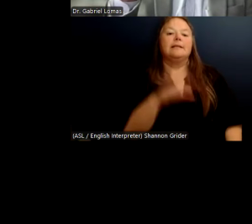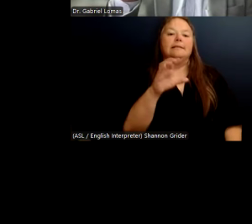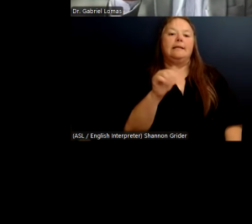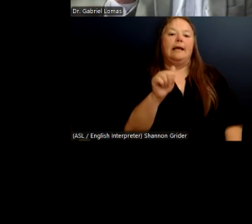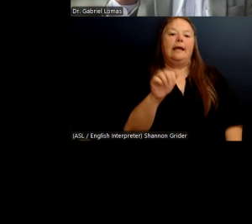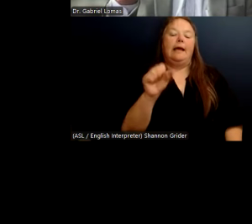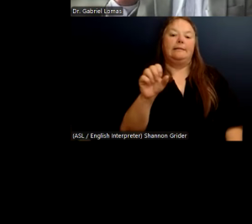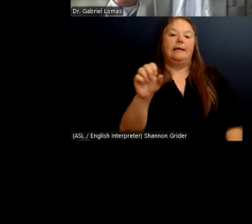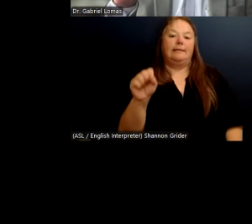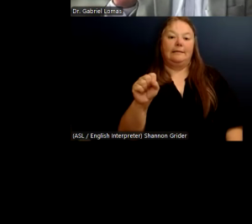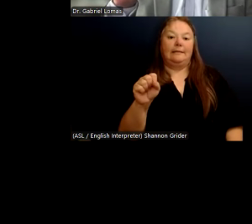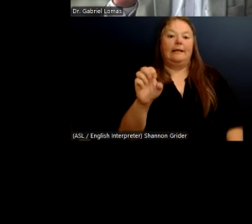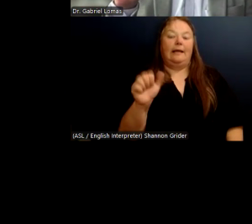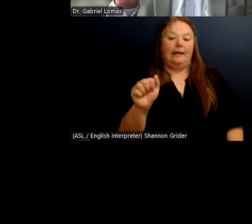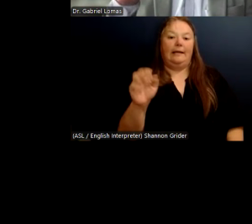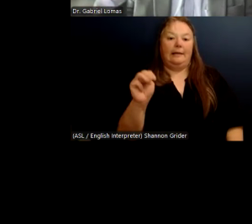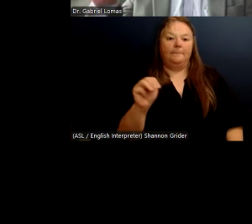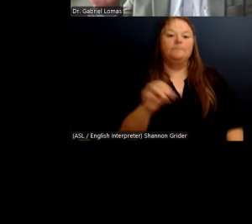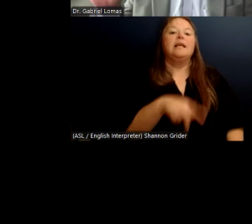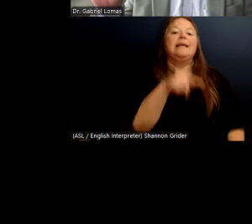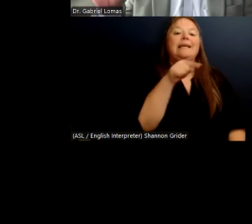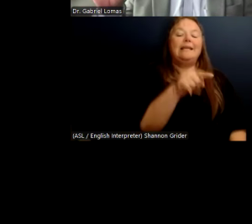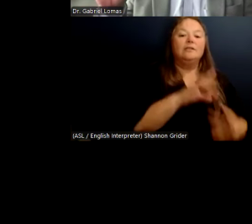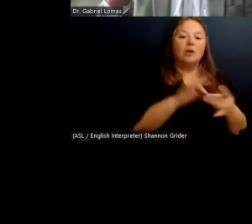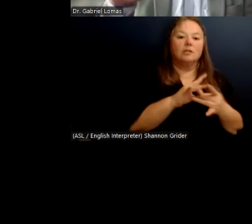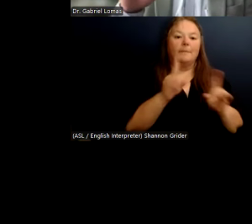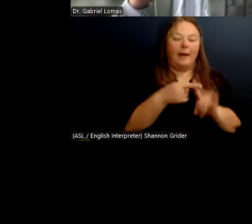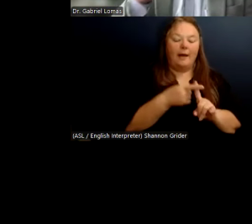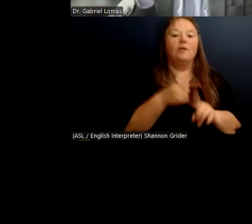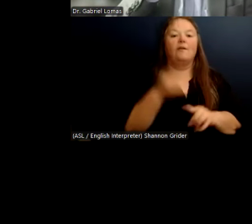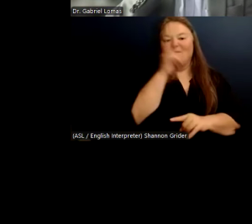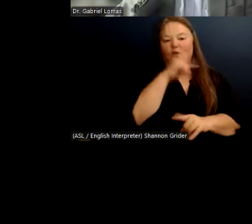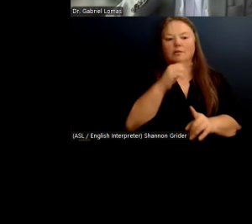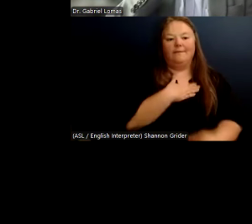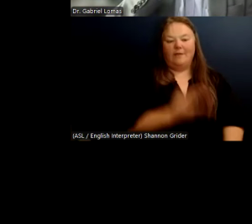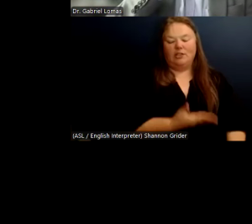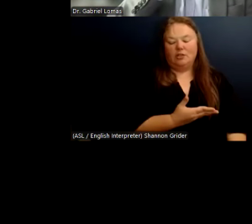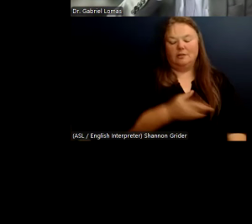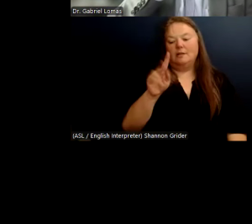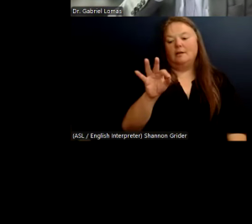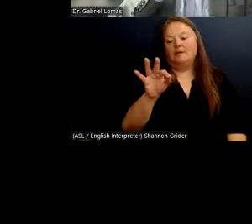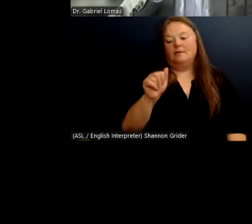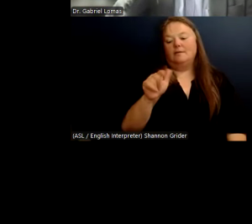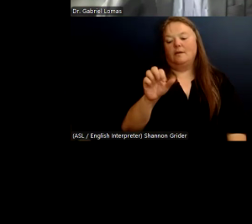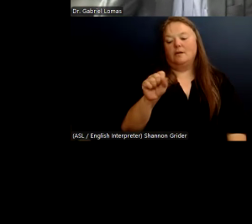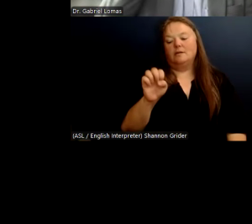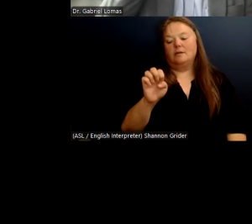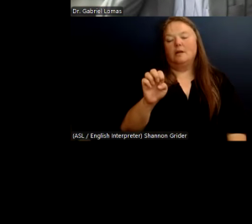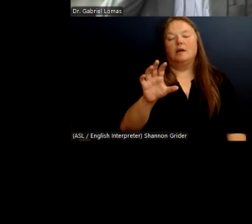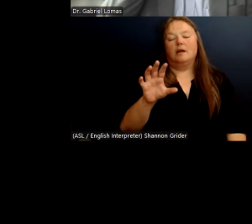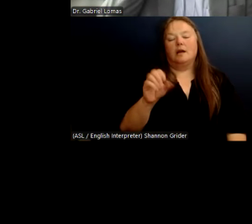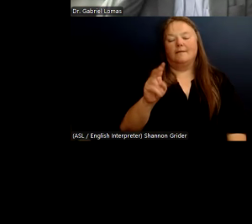explains to you why false confessions and why he sees this so much. He's a professor at John Jay College of Justice in New York